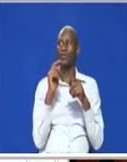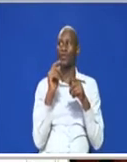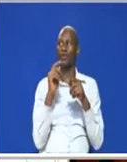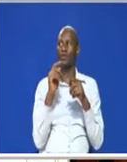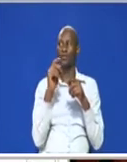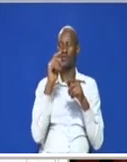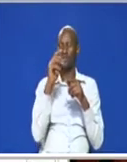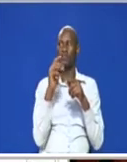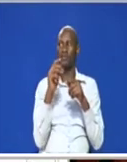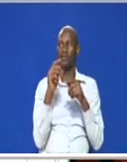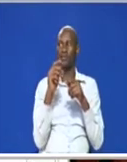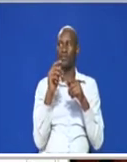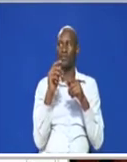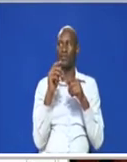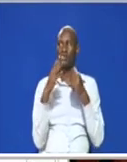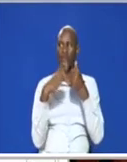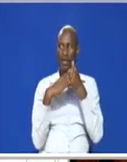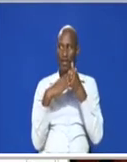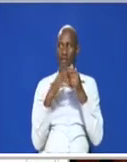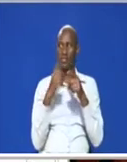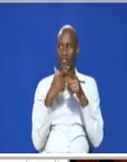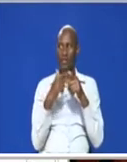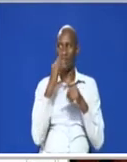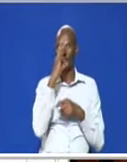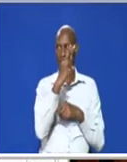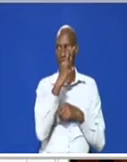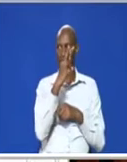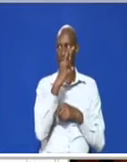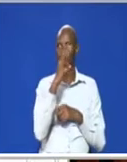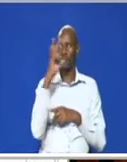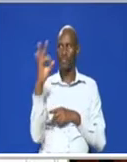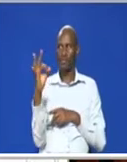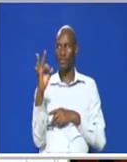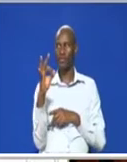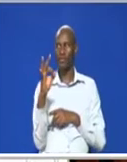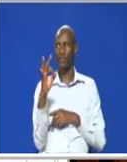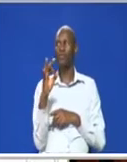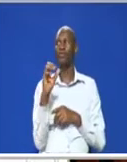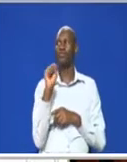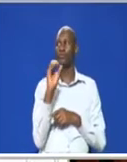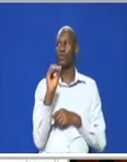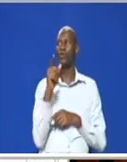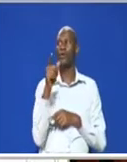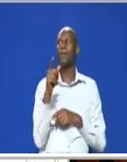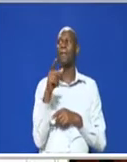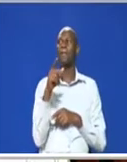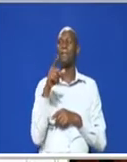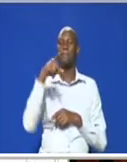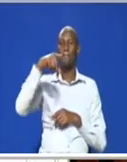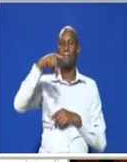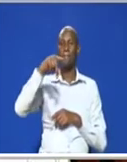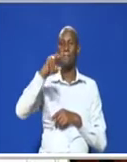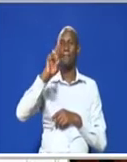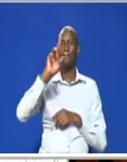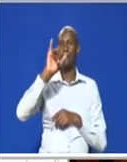9, 3 times 9 is 29. And then 3 and another 3. So the prime factors